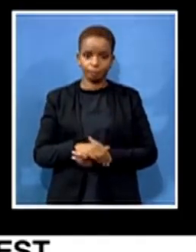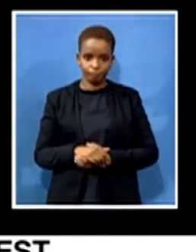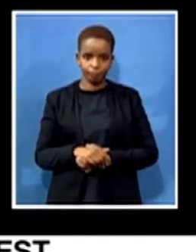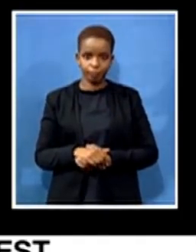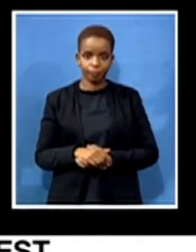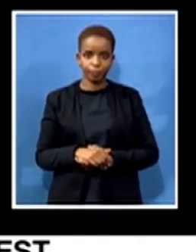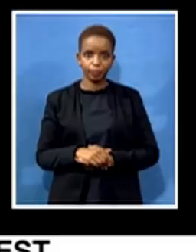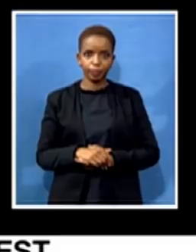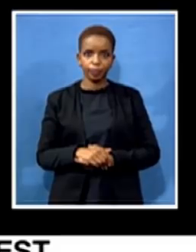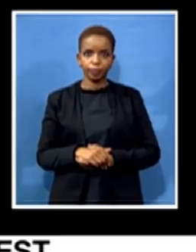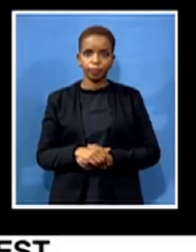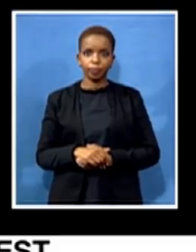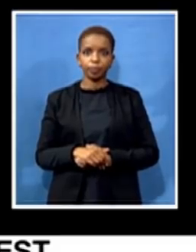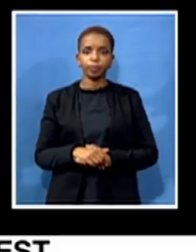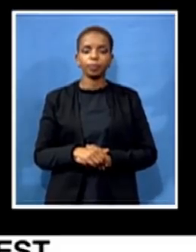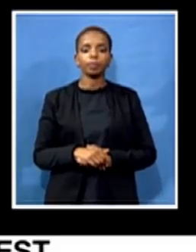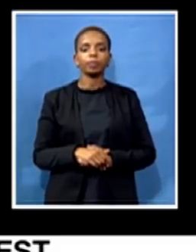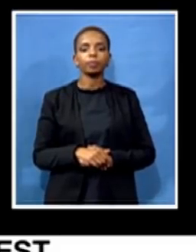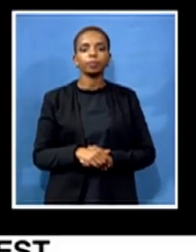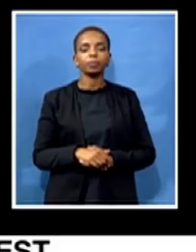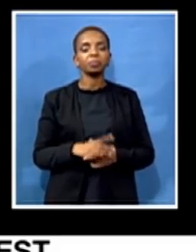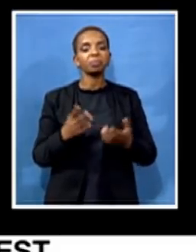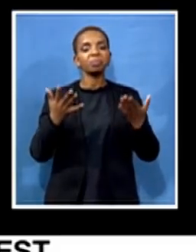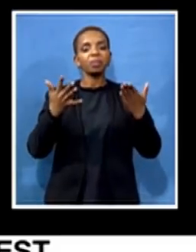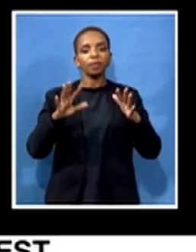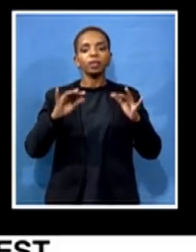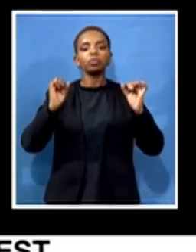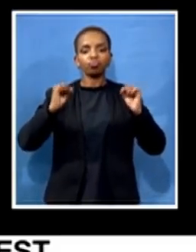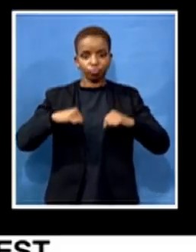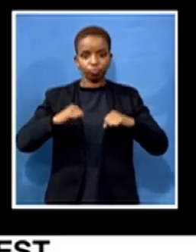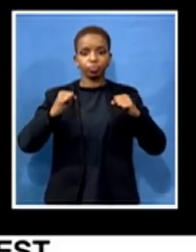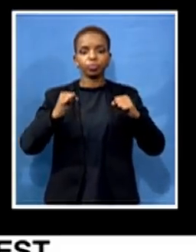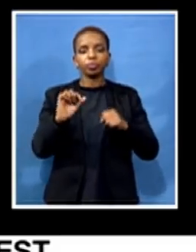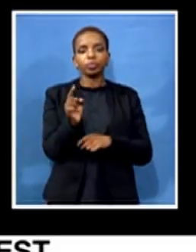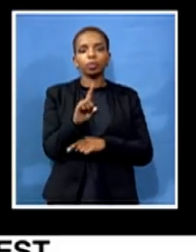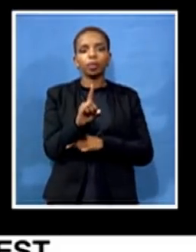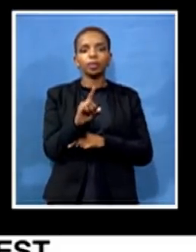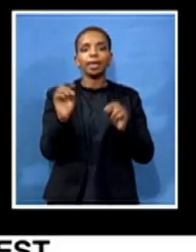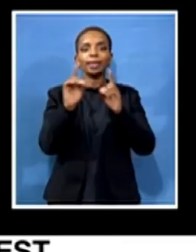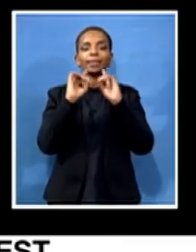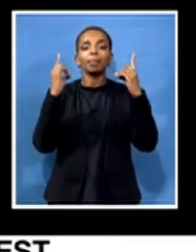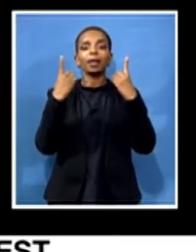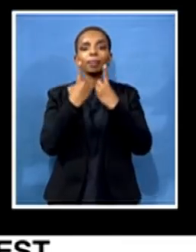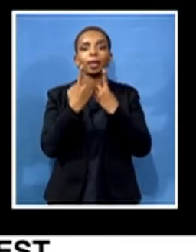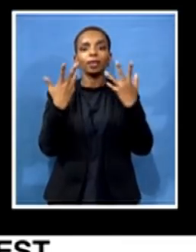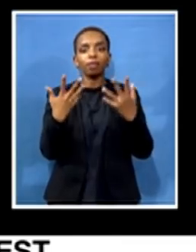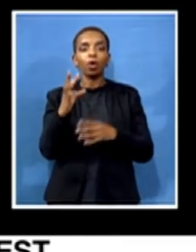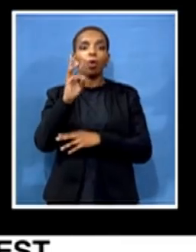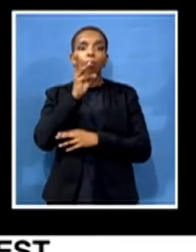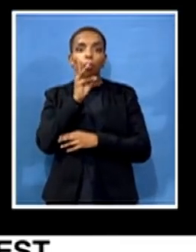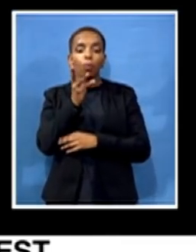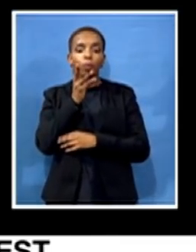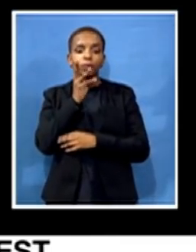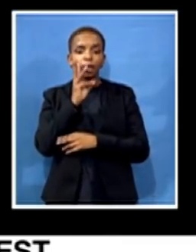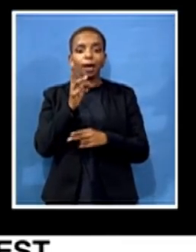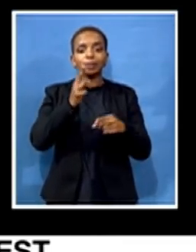was agreed that the Department of Water and Sanitation will deliver